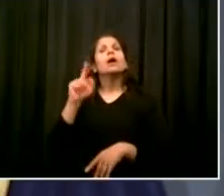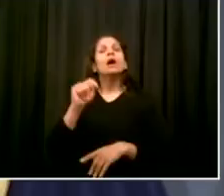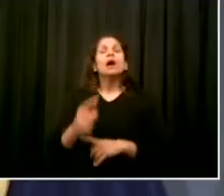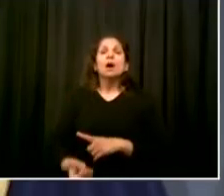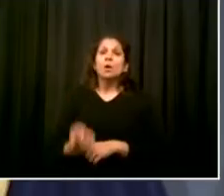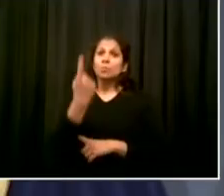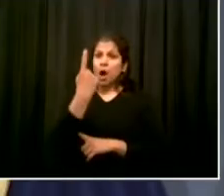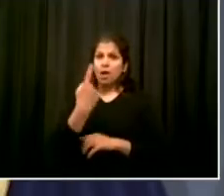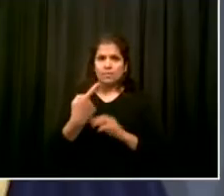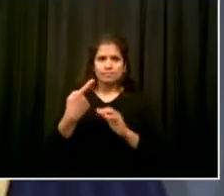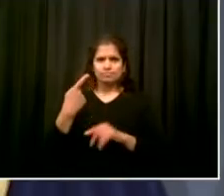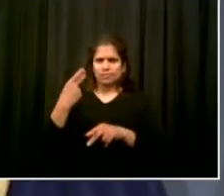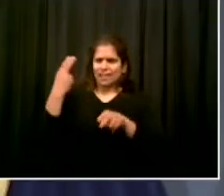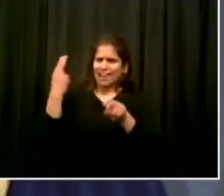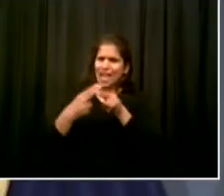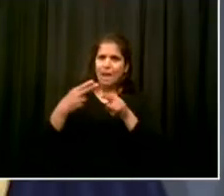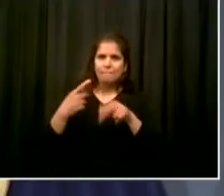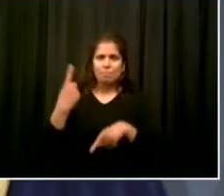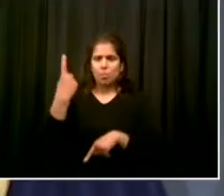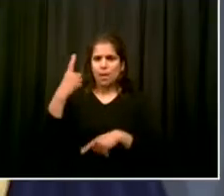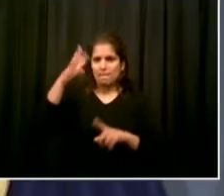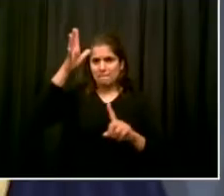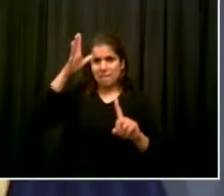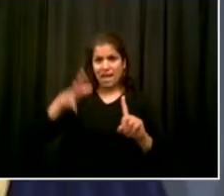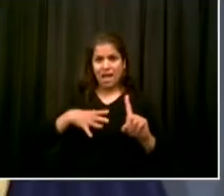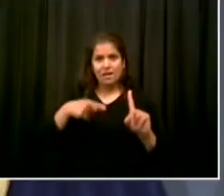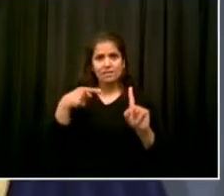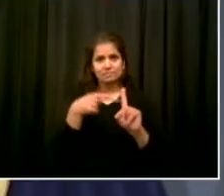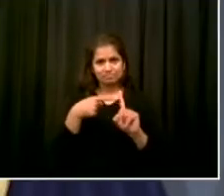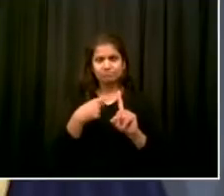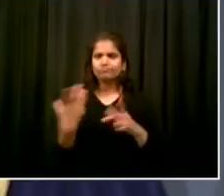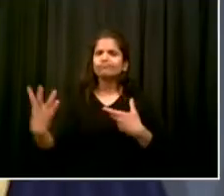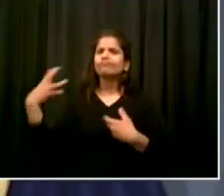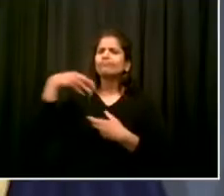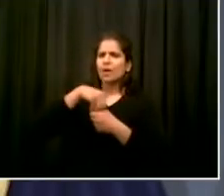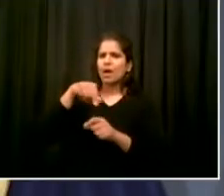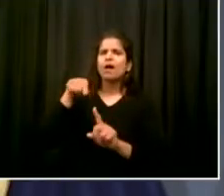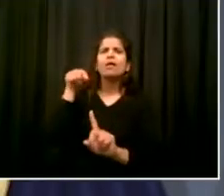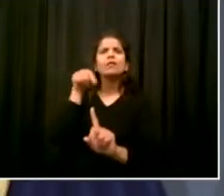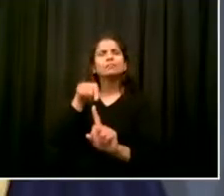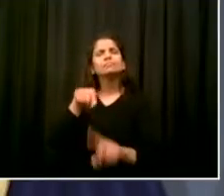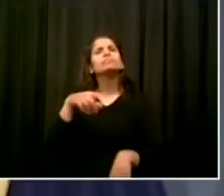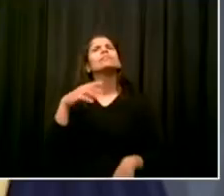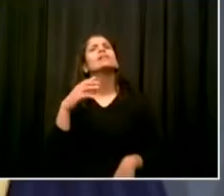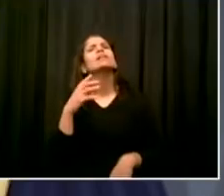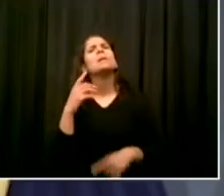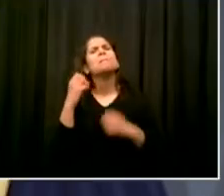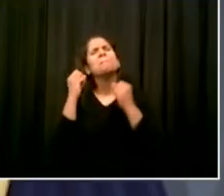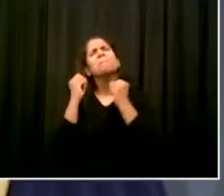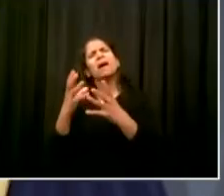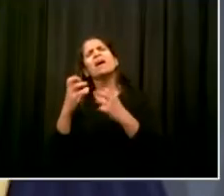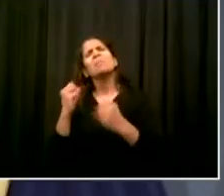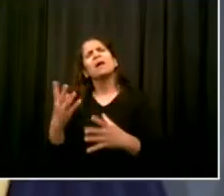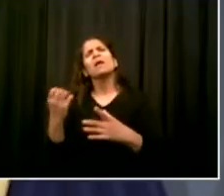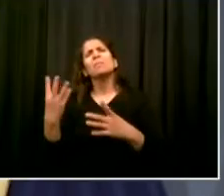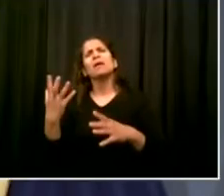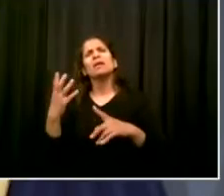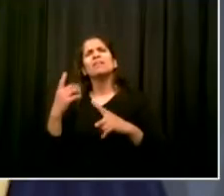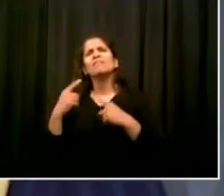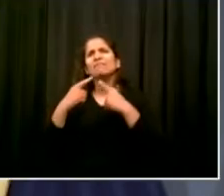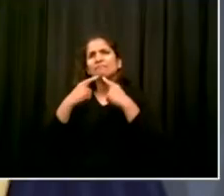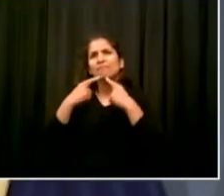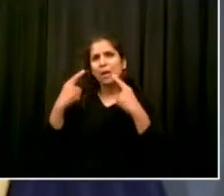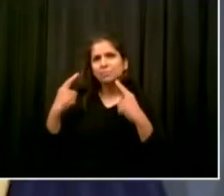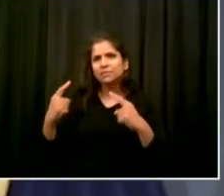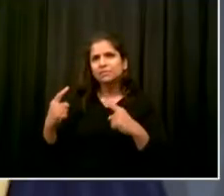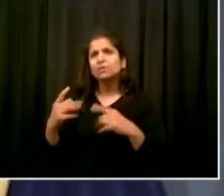he said to me, this is in fact, even though it does not conform with our ideal of transparency, this is the law in